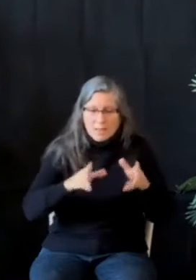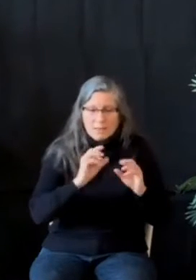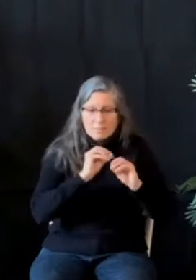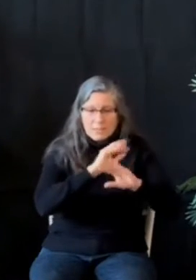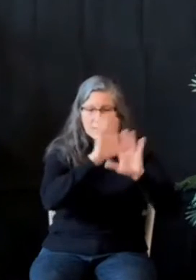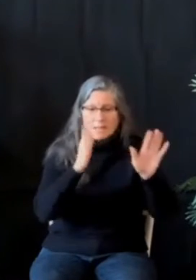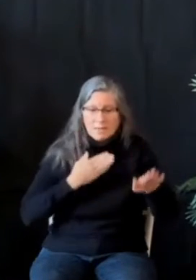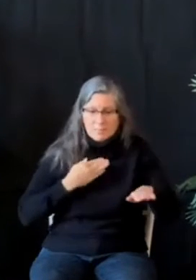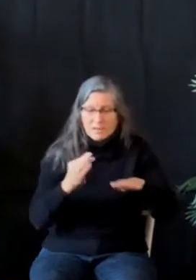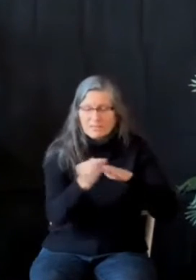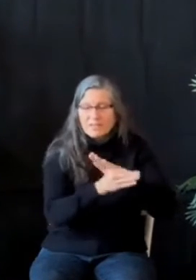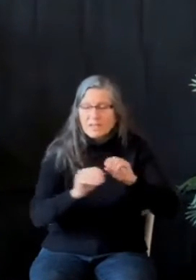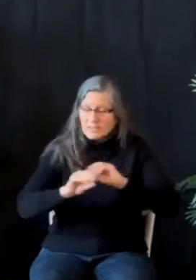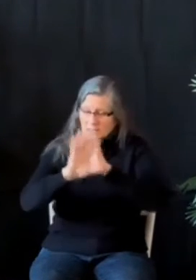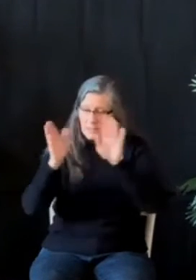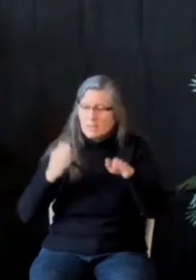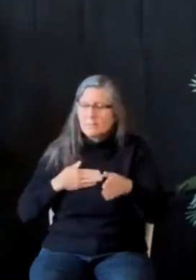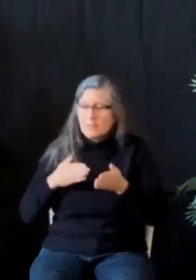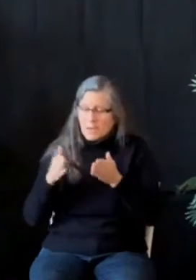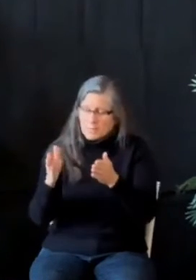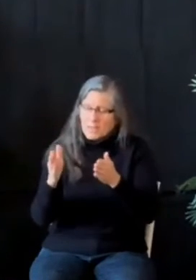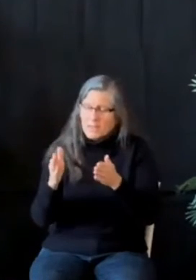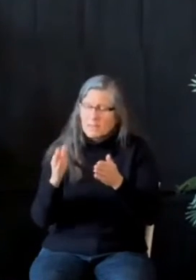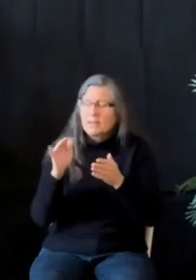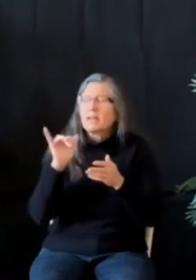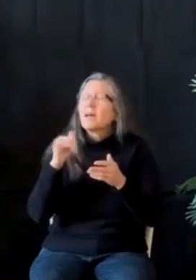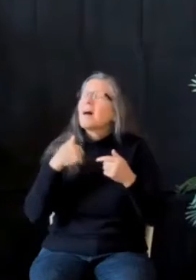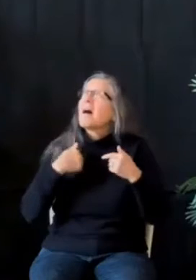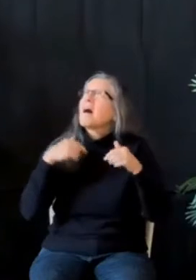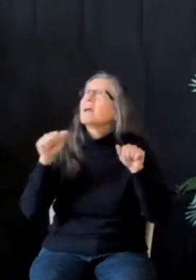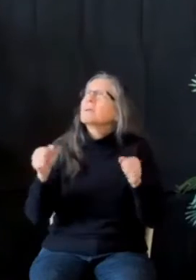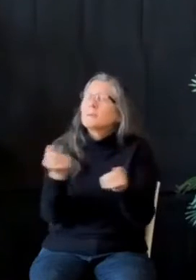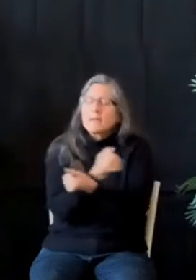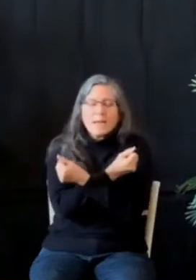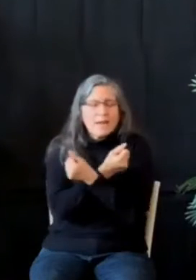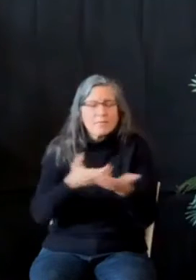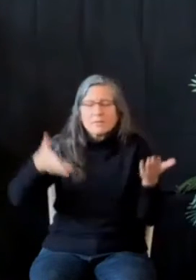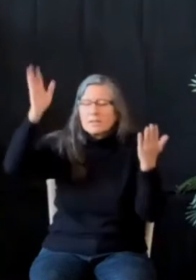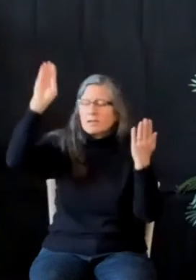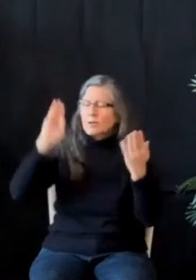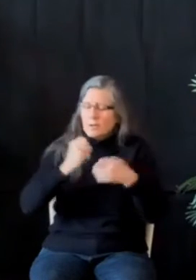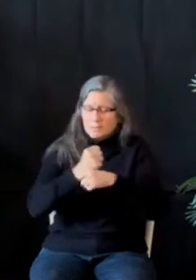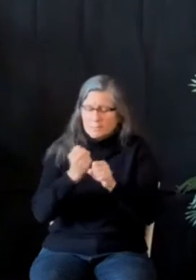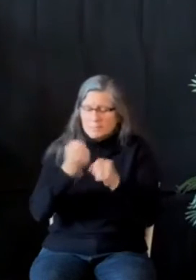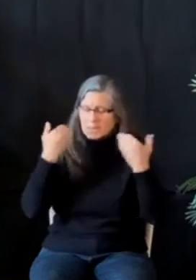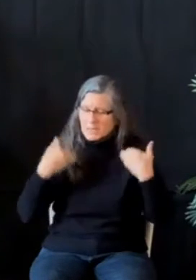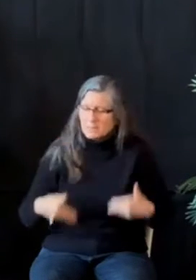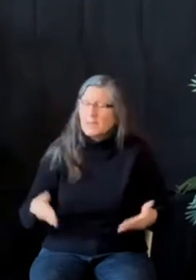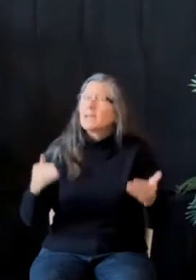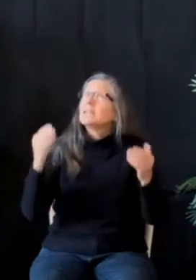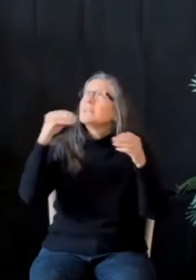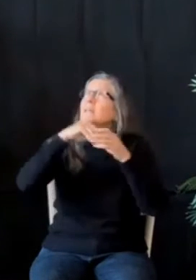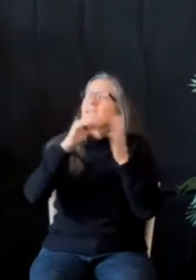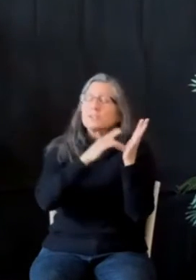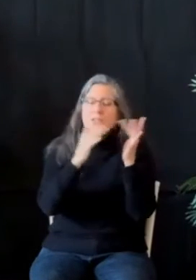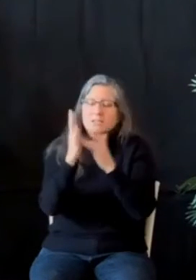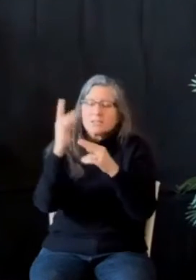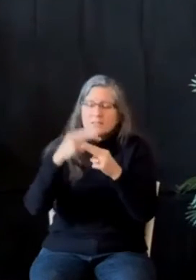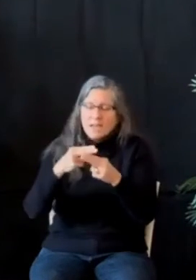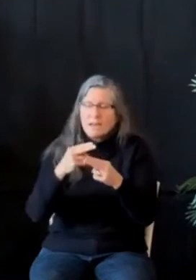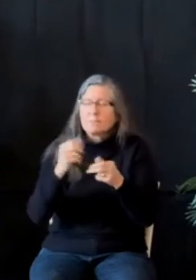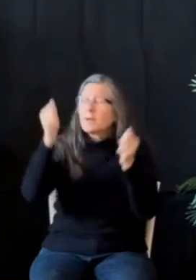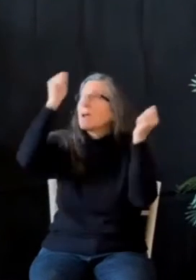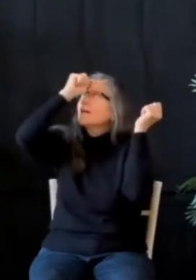be a lamp unto my feet and a light unto my path, that I might be everything God created me to be, in Jesus'